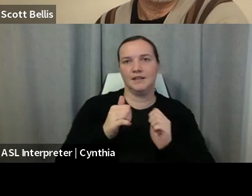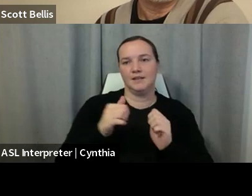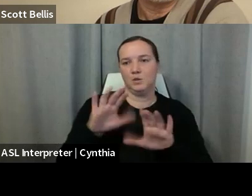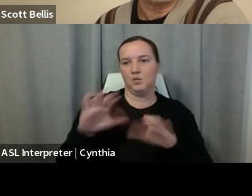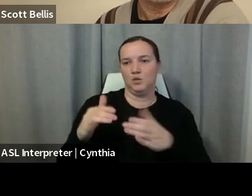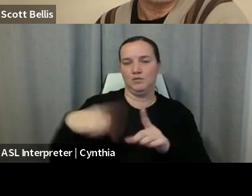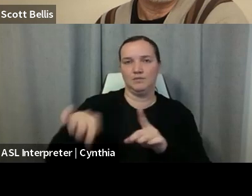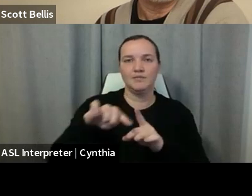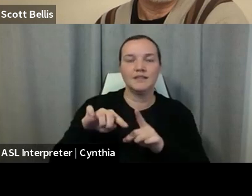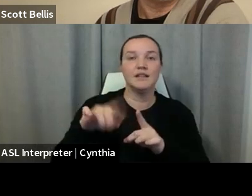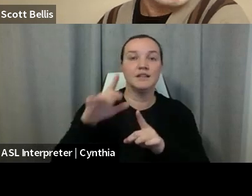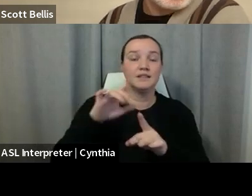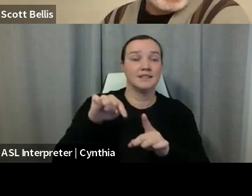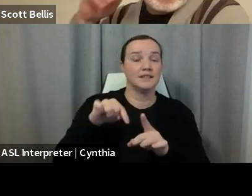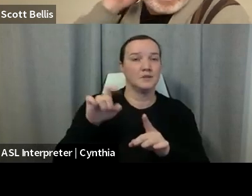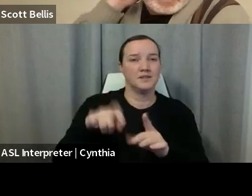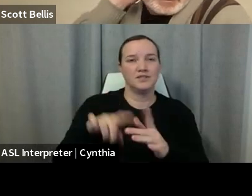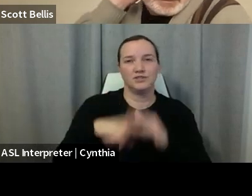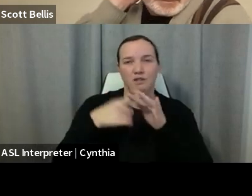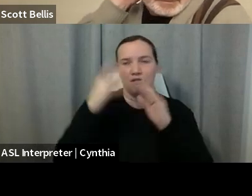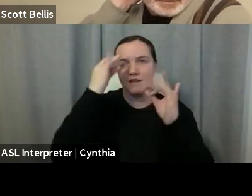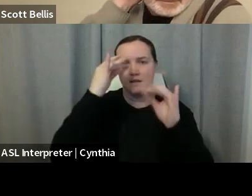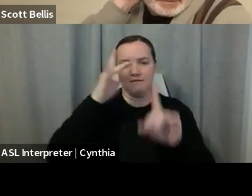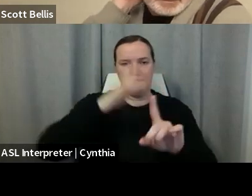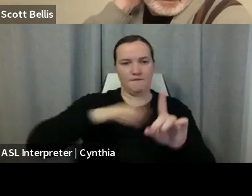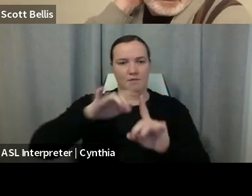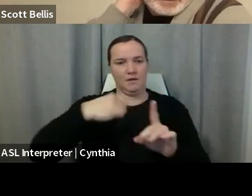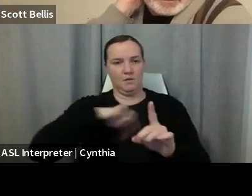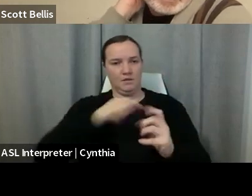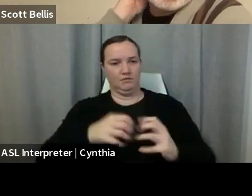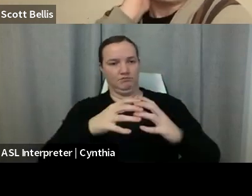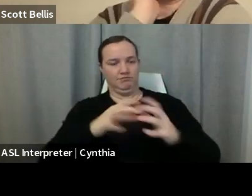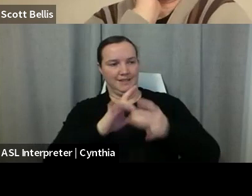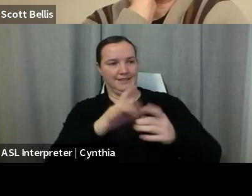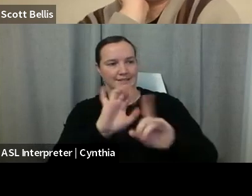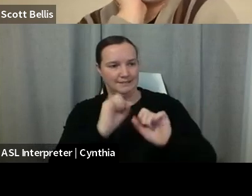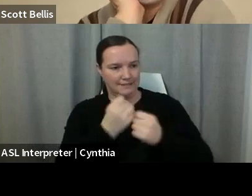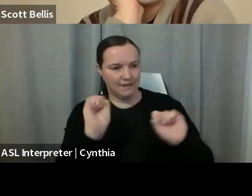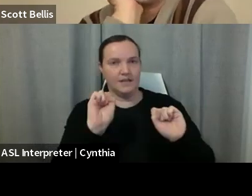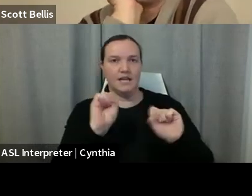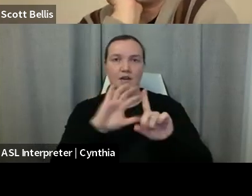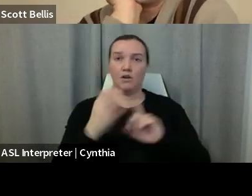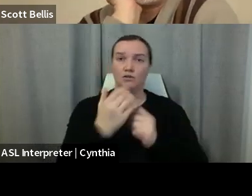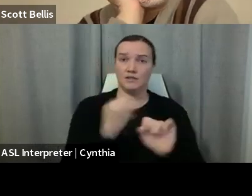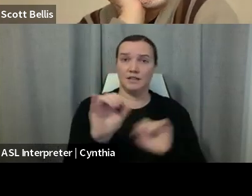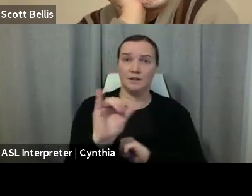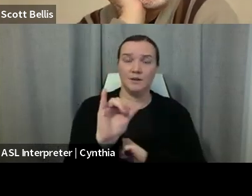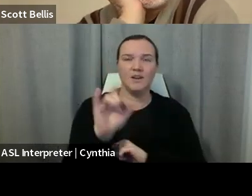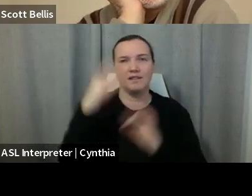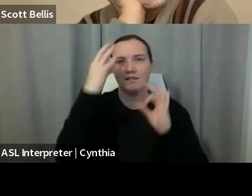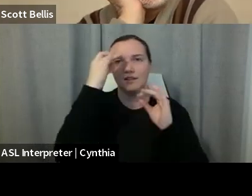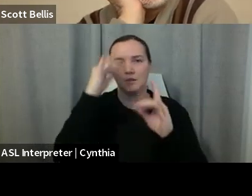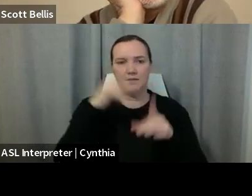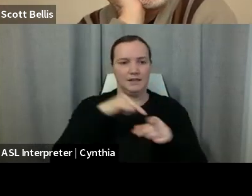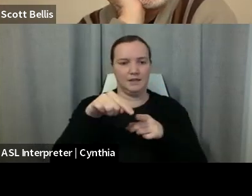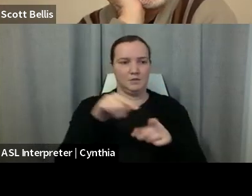that it really gets us to think about the kind of environments we're creating in terms of safety and cultural safety particularly. And you have to think about it as an